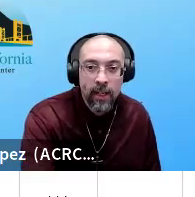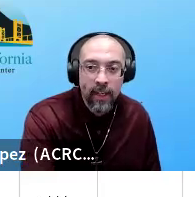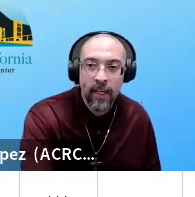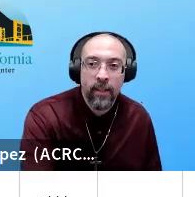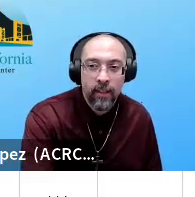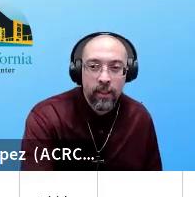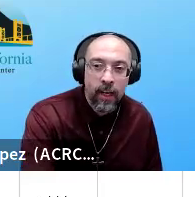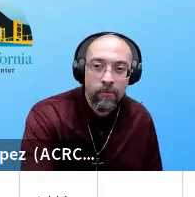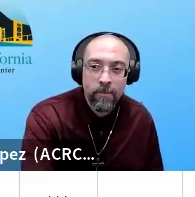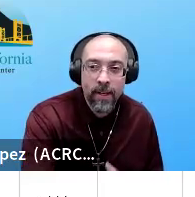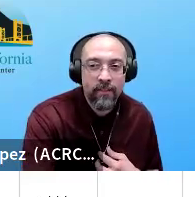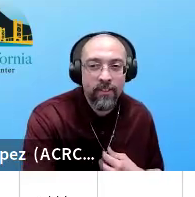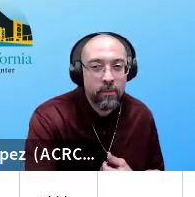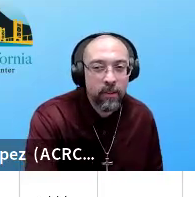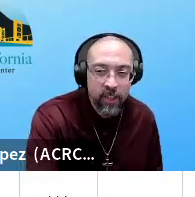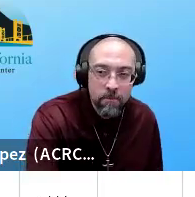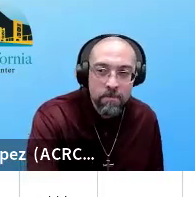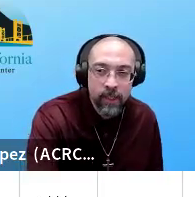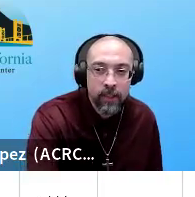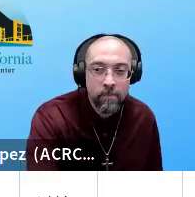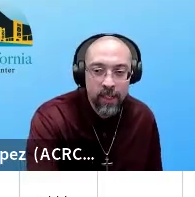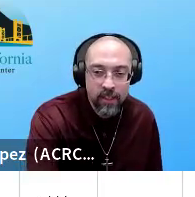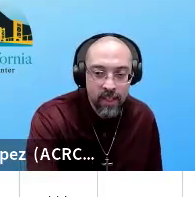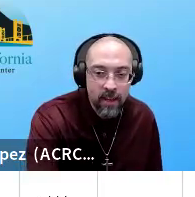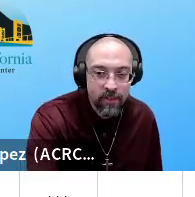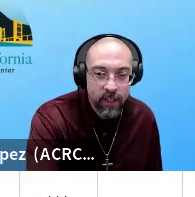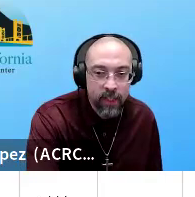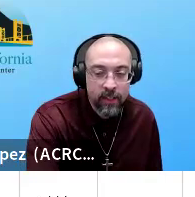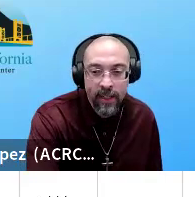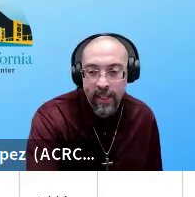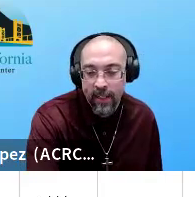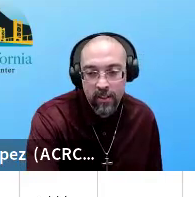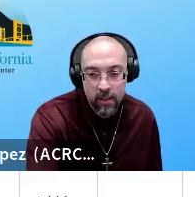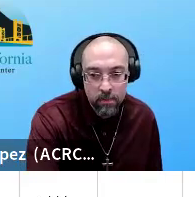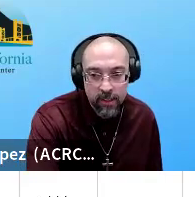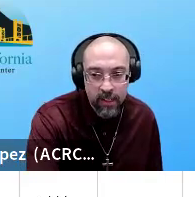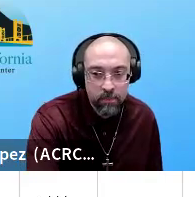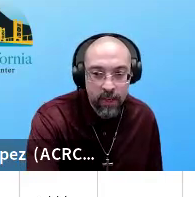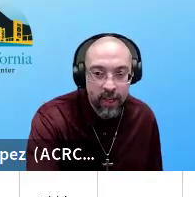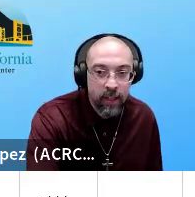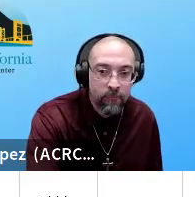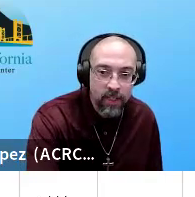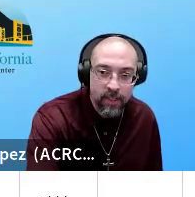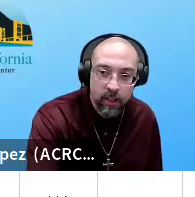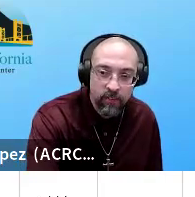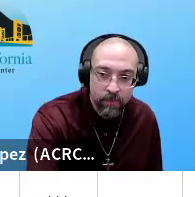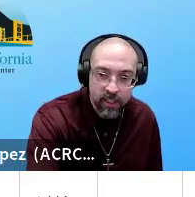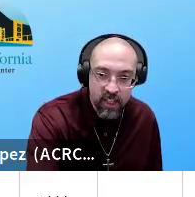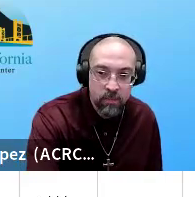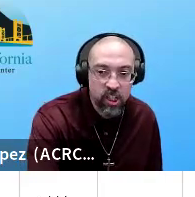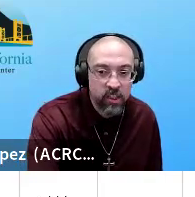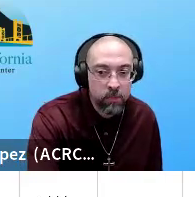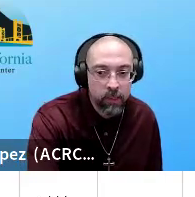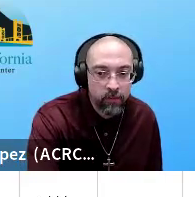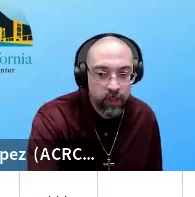So again, I'm repetitive here, but keeping my money safe. Again, it's going to be presented by myself and